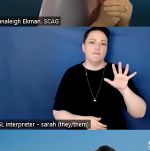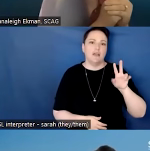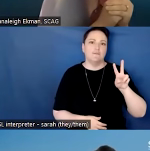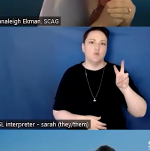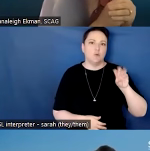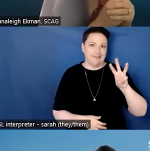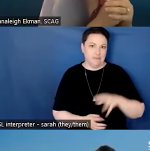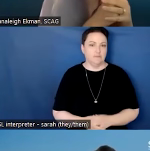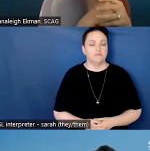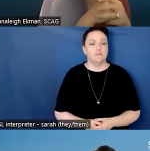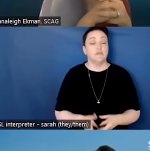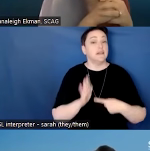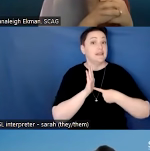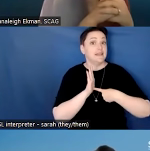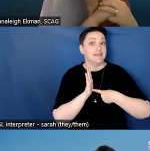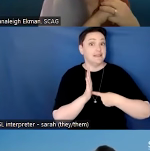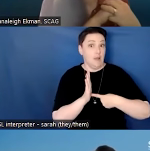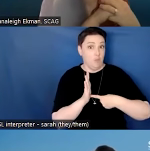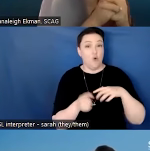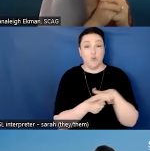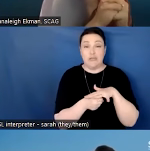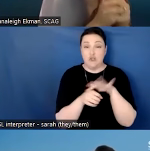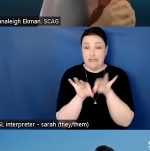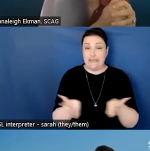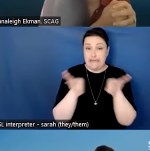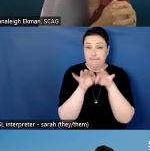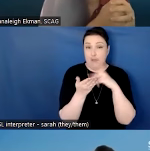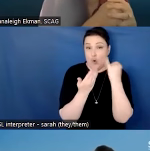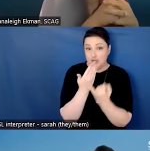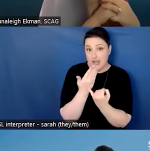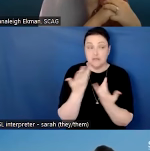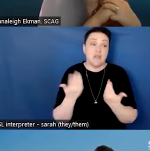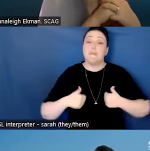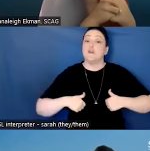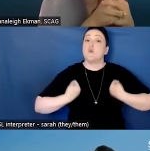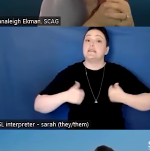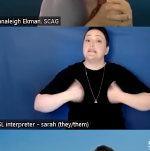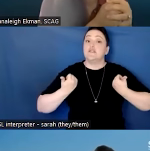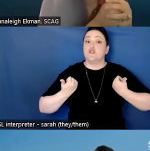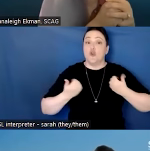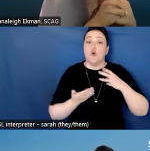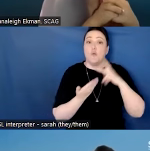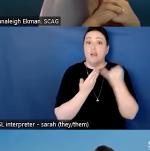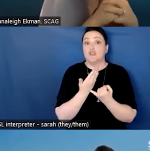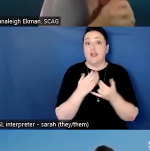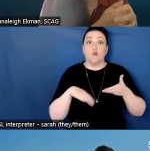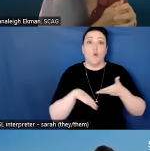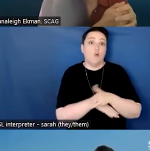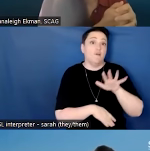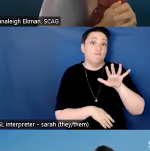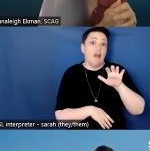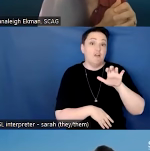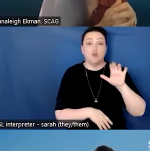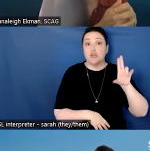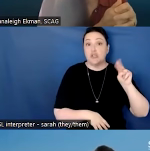an example of a regionally significant project, it could be a residential development with over 500 dwelling units. Another